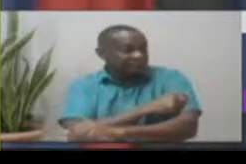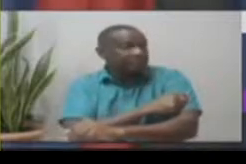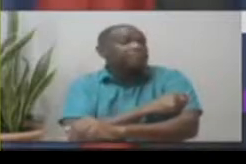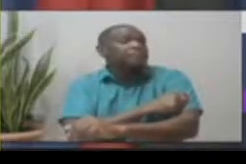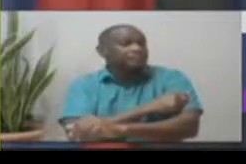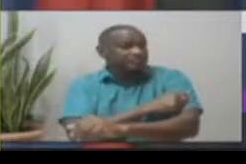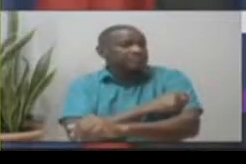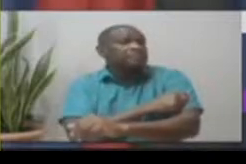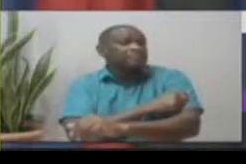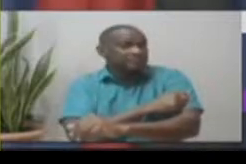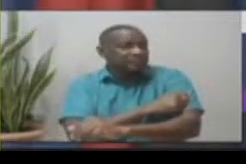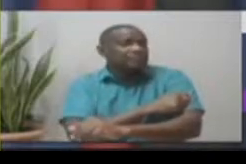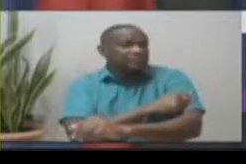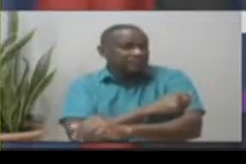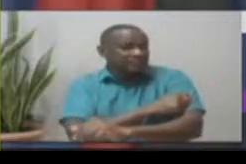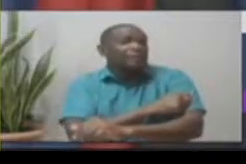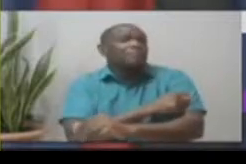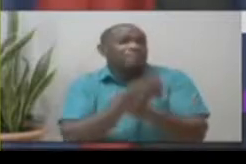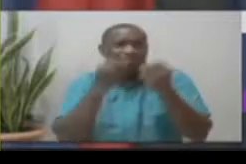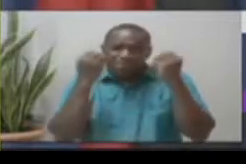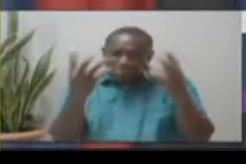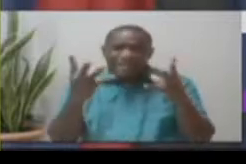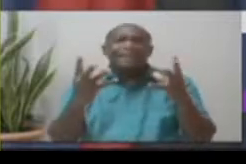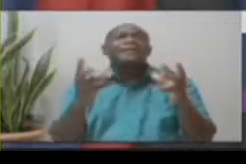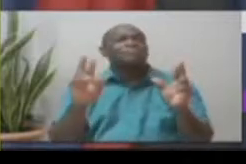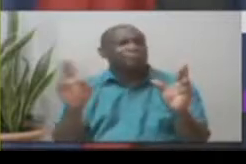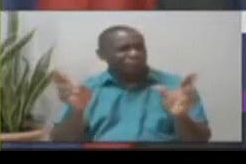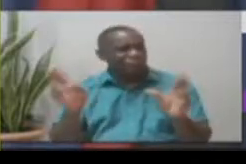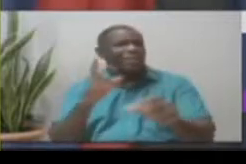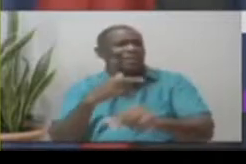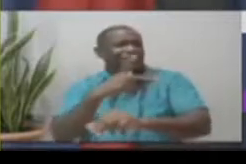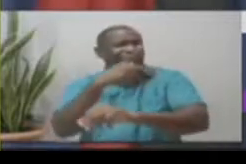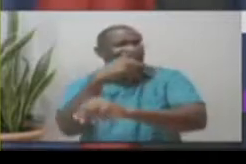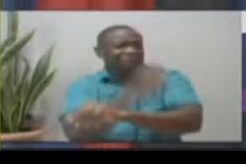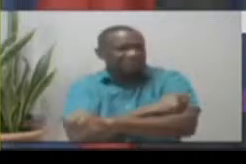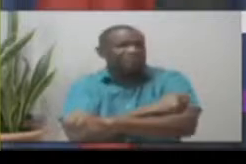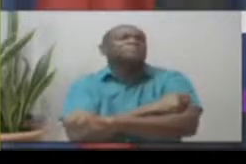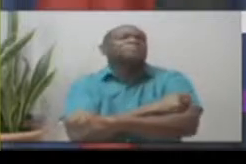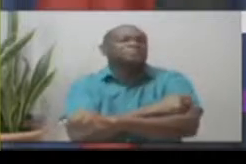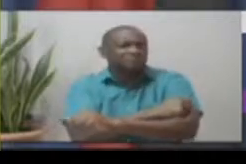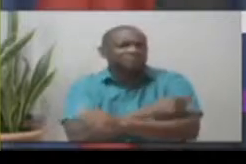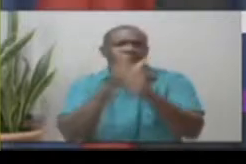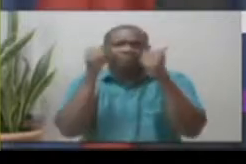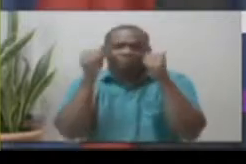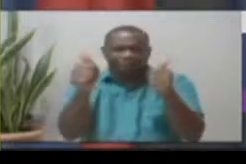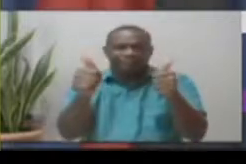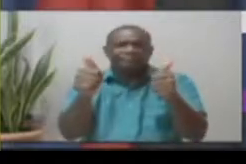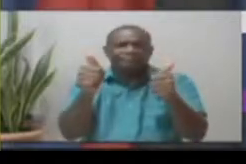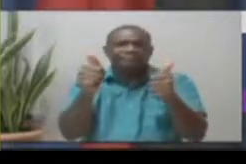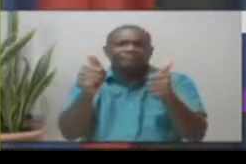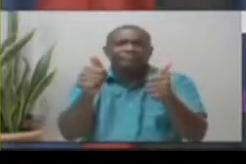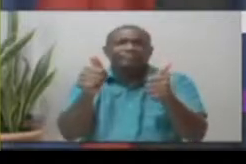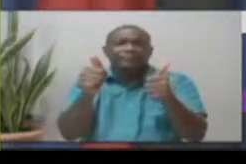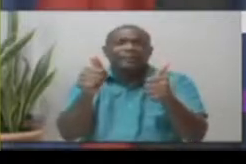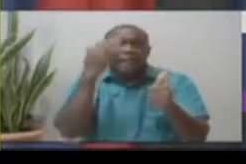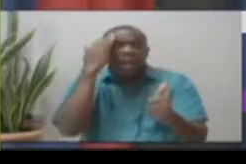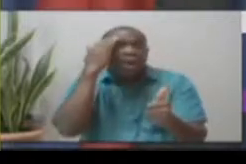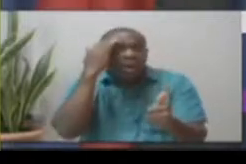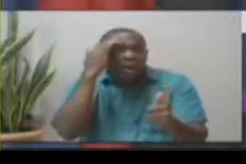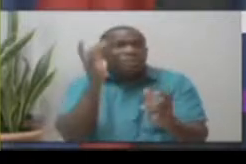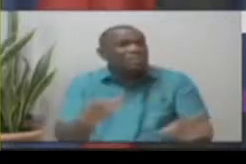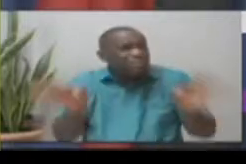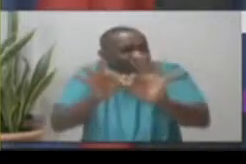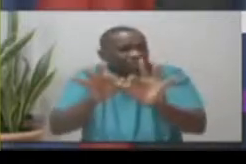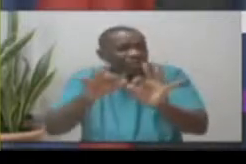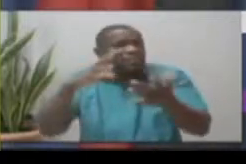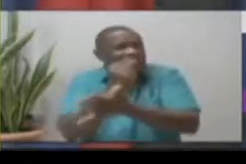accepting that the response to this virus now is to do what we had not done before and could not do before, which